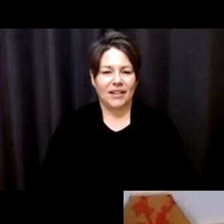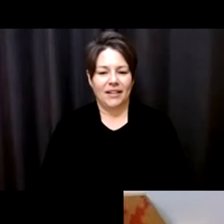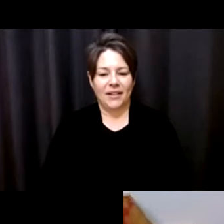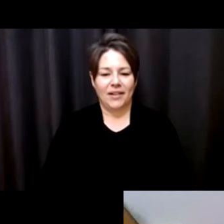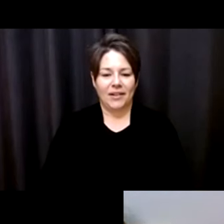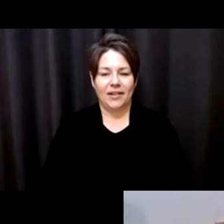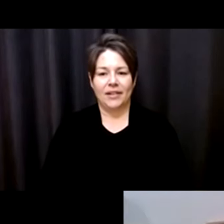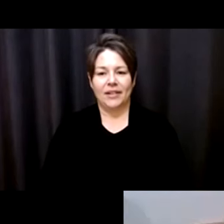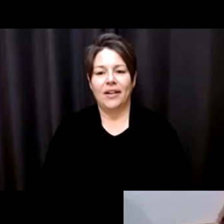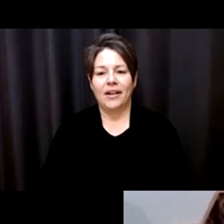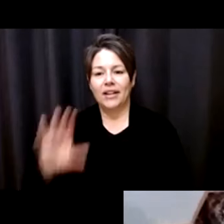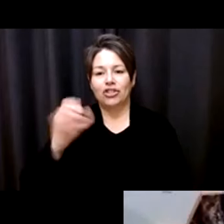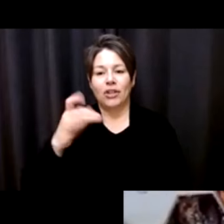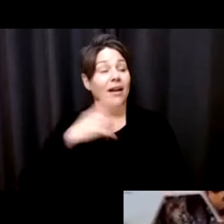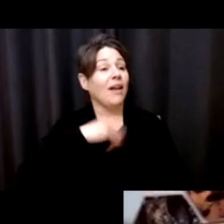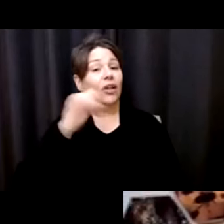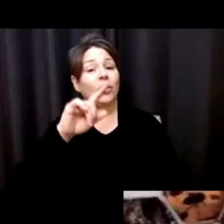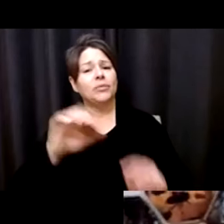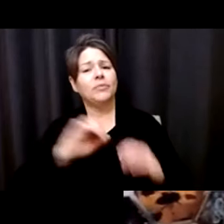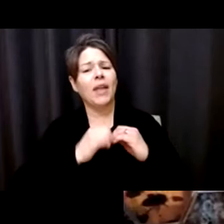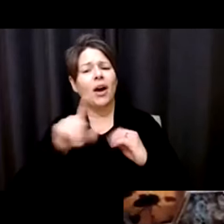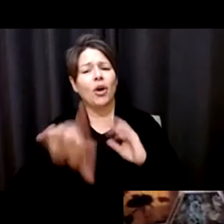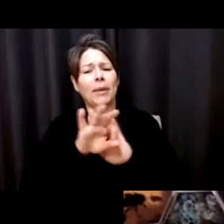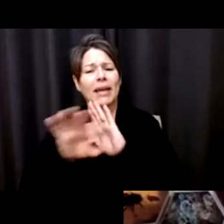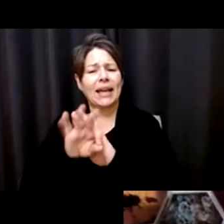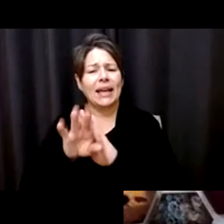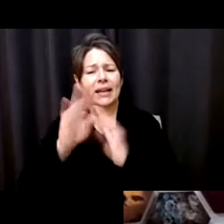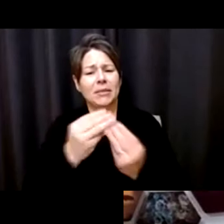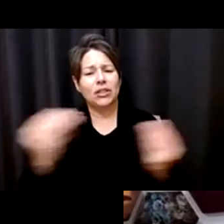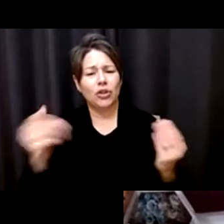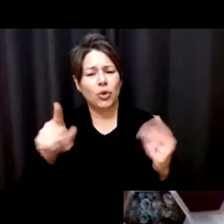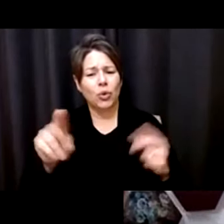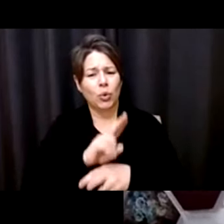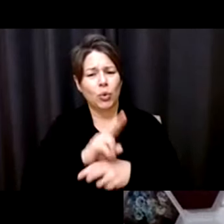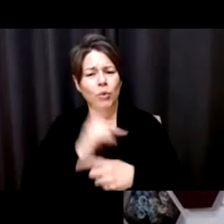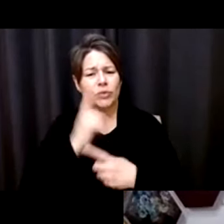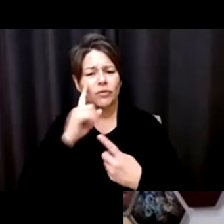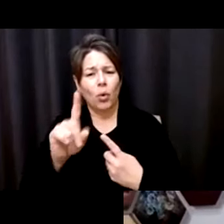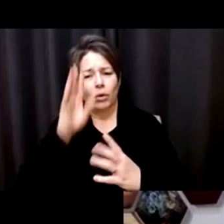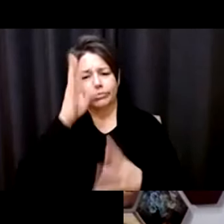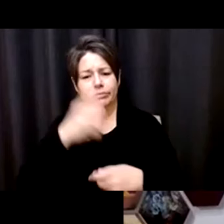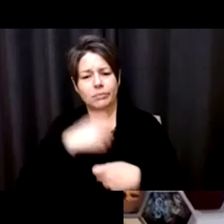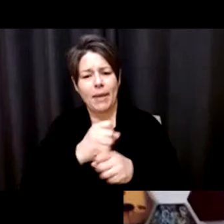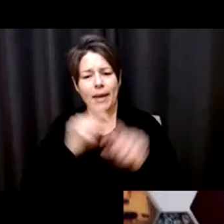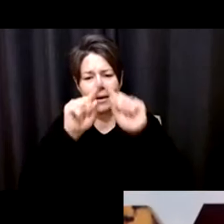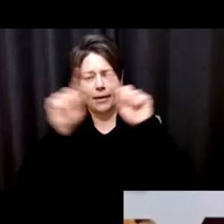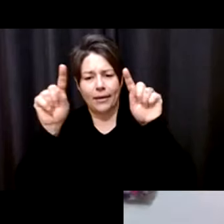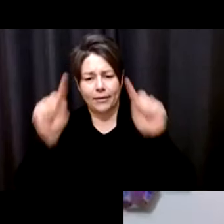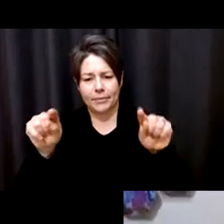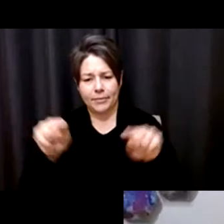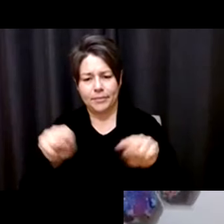All right, Nancy, I have another question. How do you choose the materials you use to create the hexagon